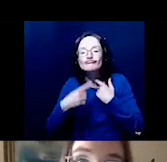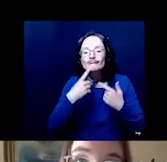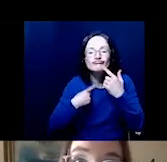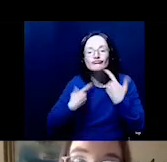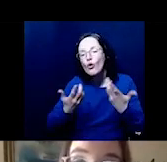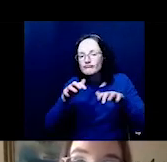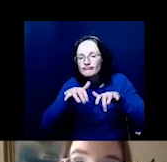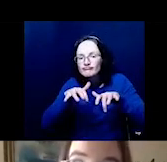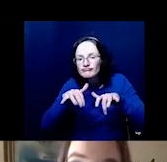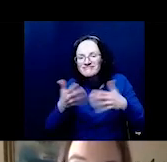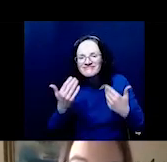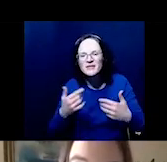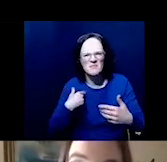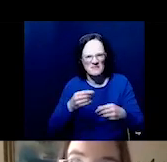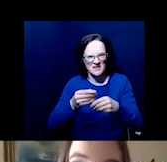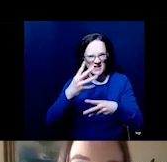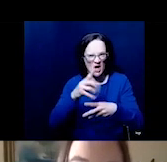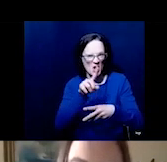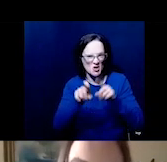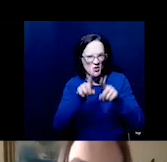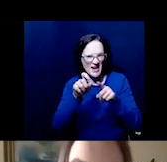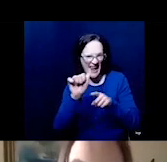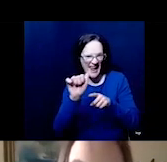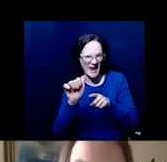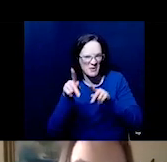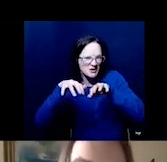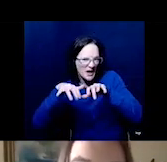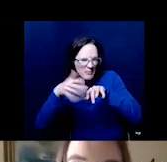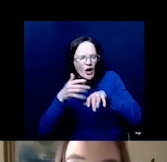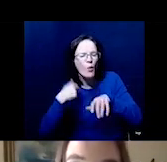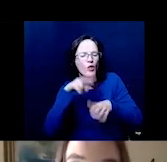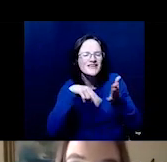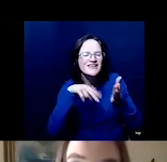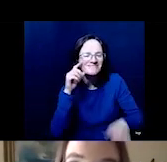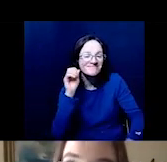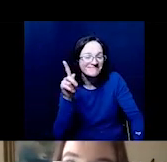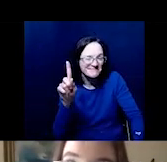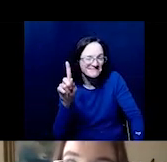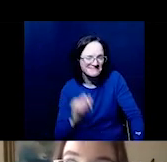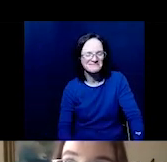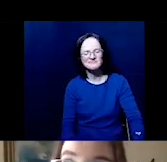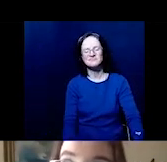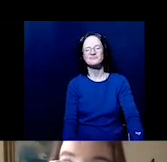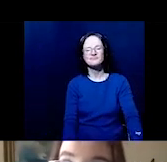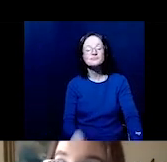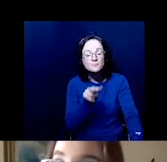So I'm gonna go in the Q&A. That's where people seem to be writing their